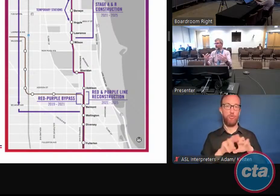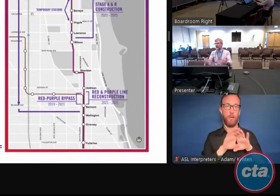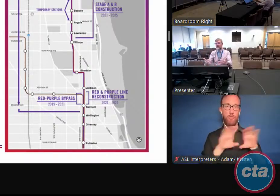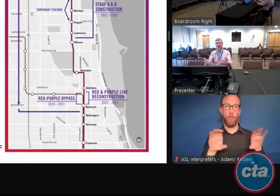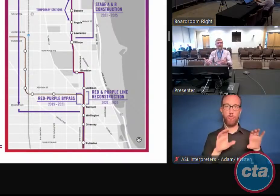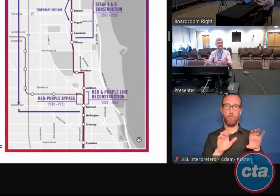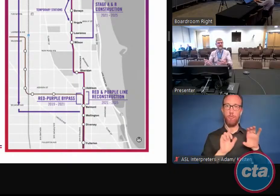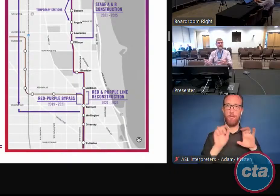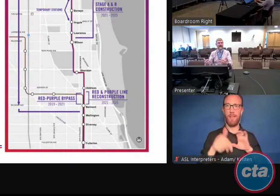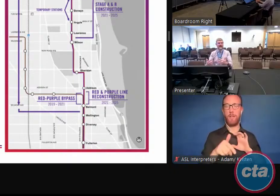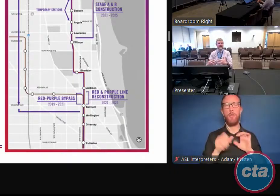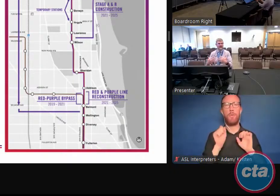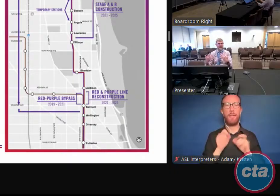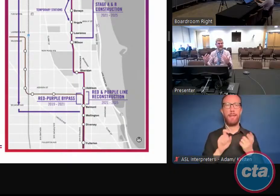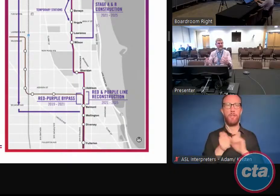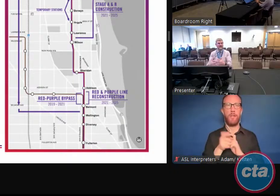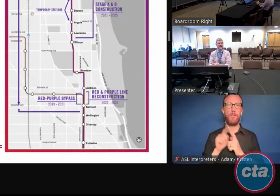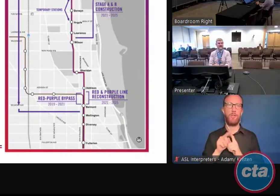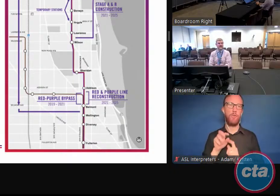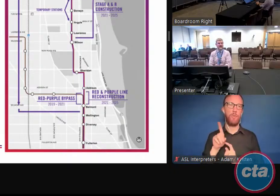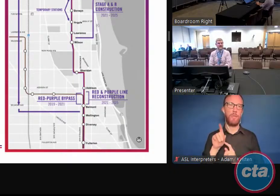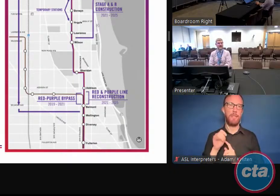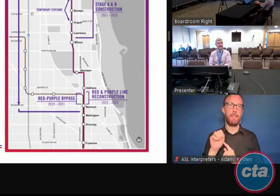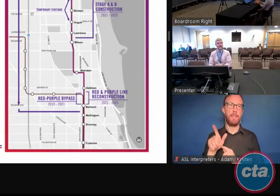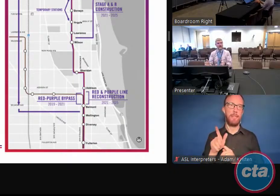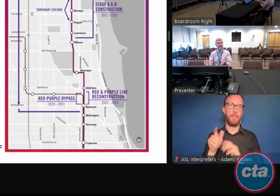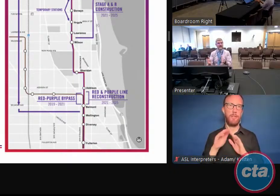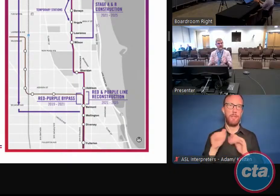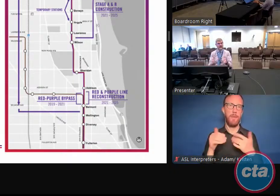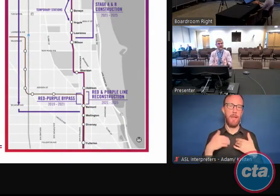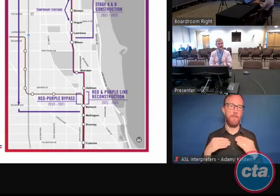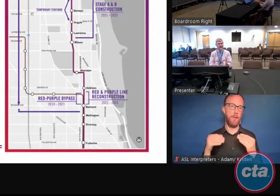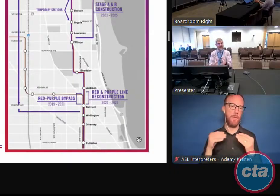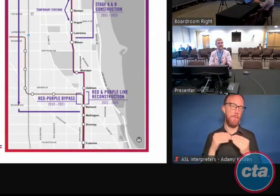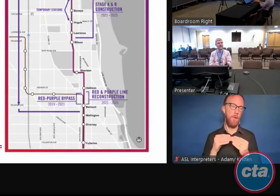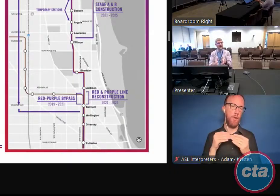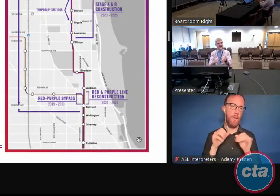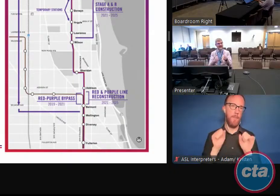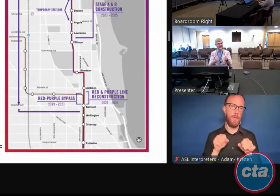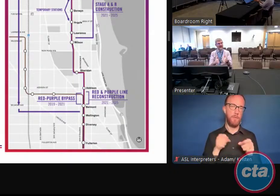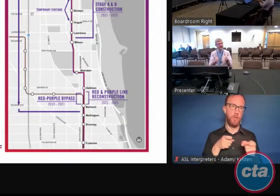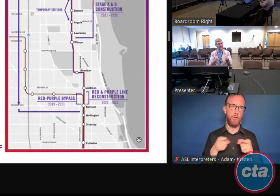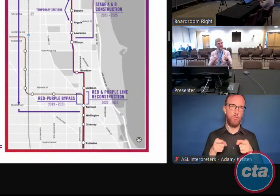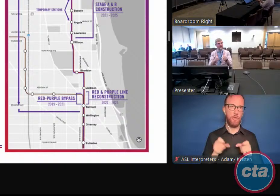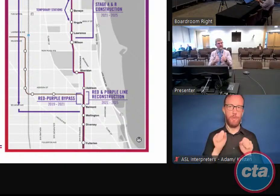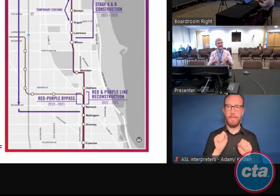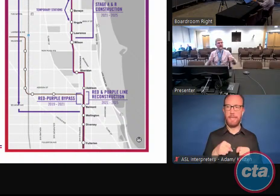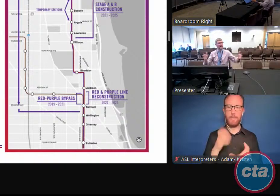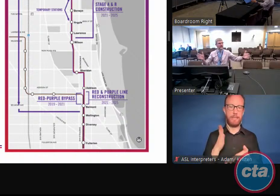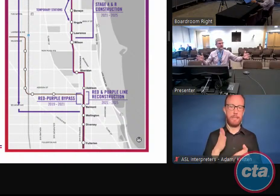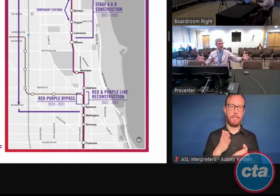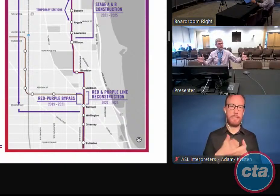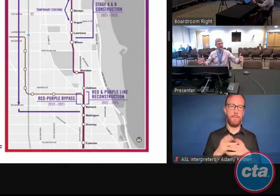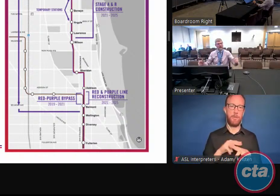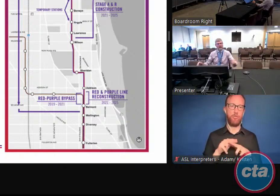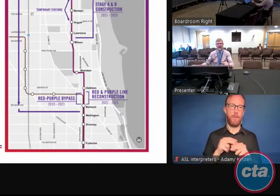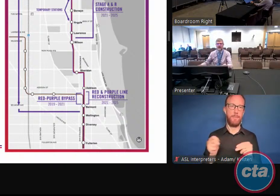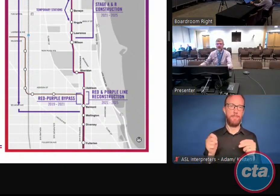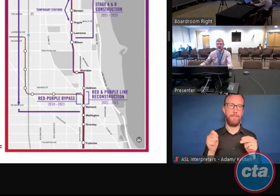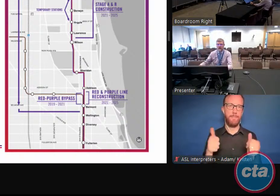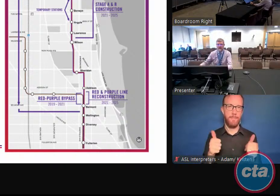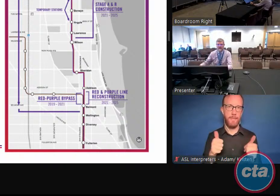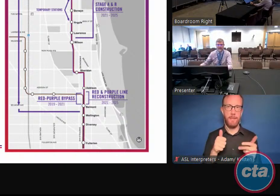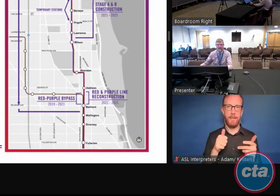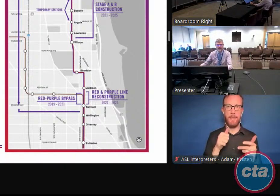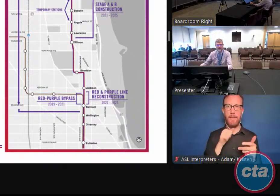switch to a digital system that gives us a lot of those positive train controls where we can precision stop trains on a dime versus in these bigger blocks we